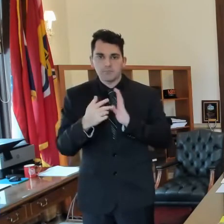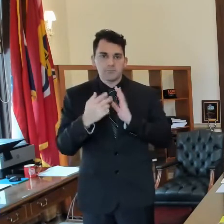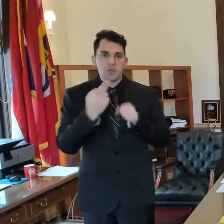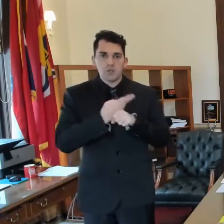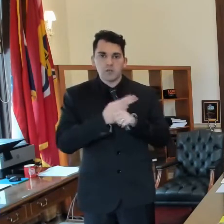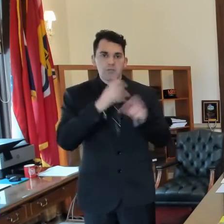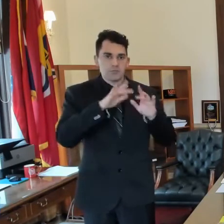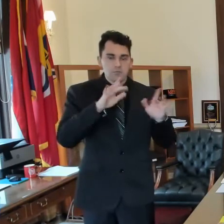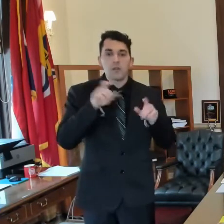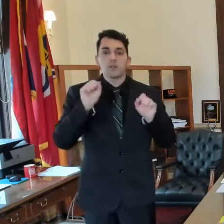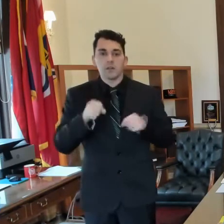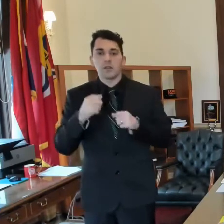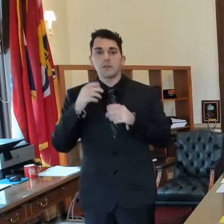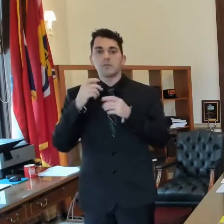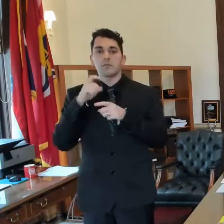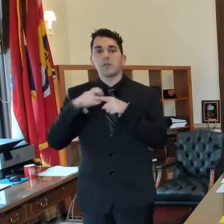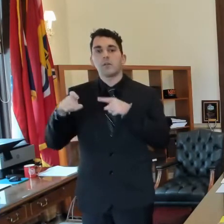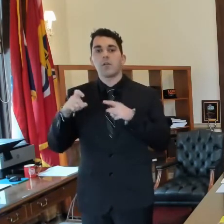department,